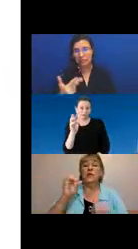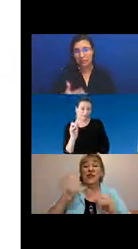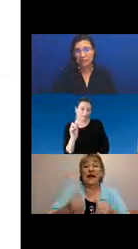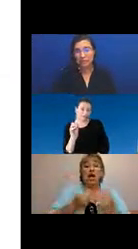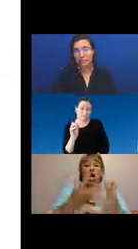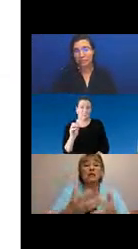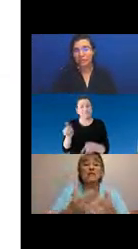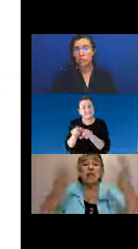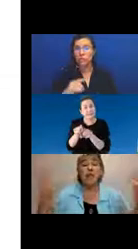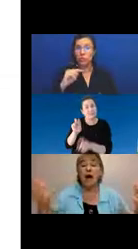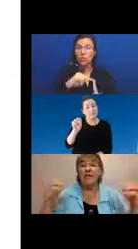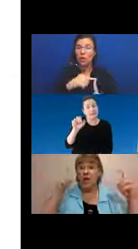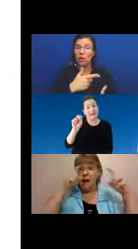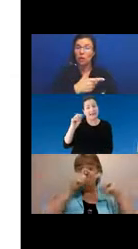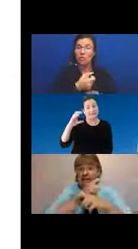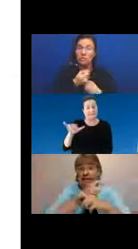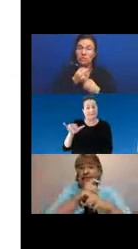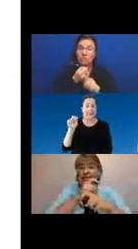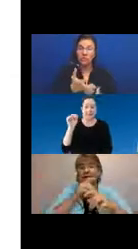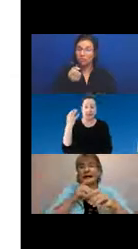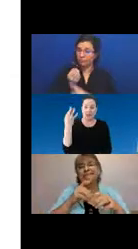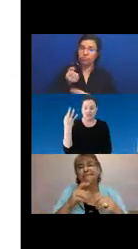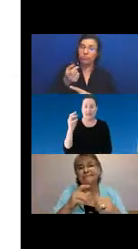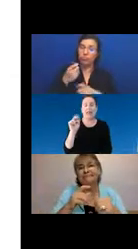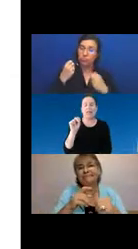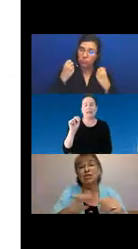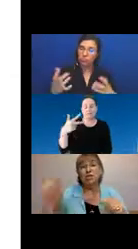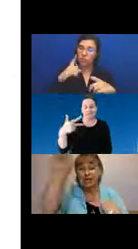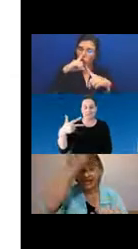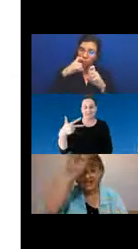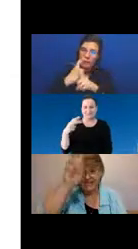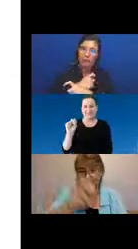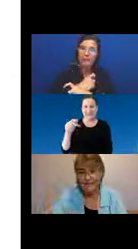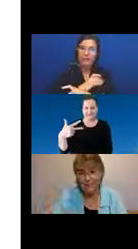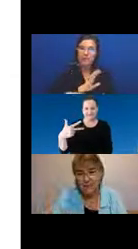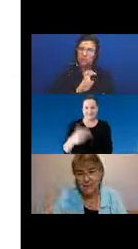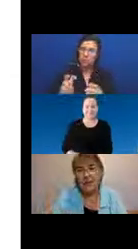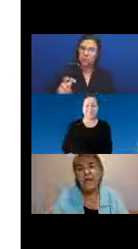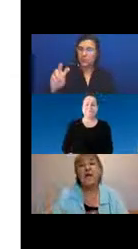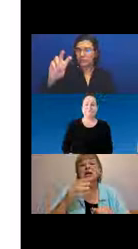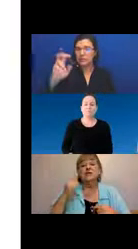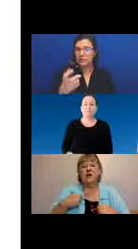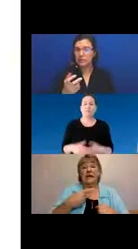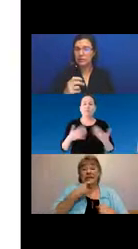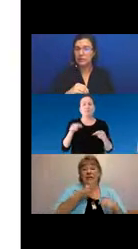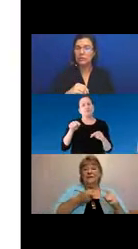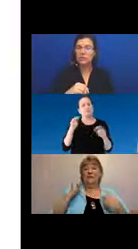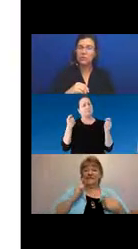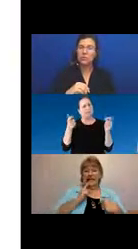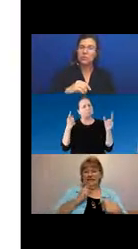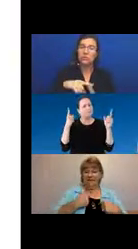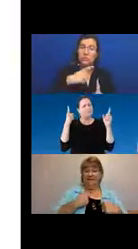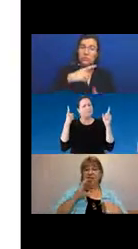So that causes a lot of complicated journeys. So hearing